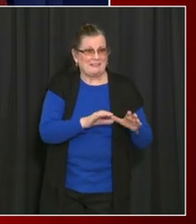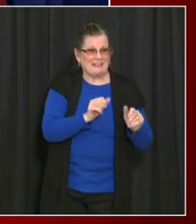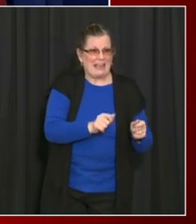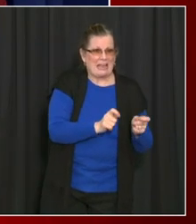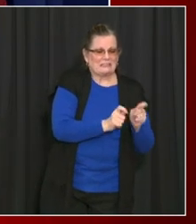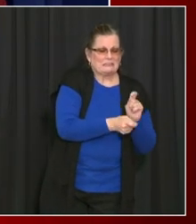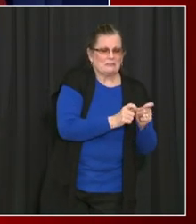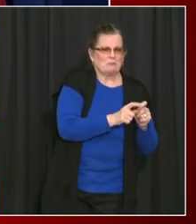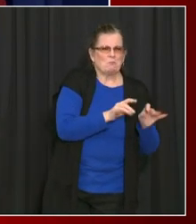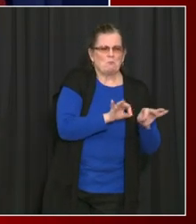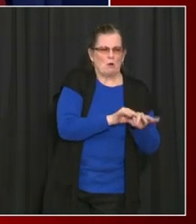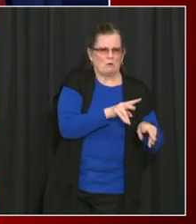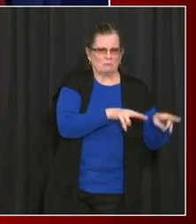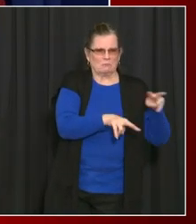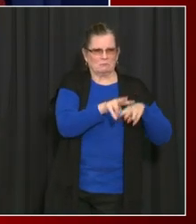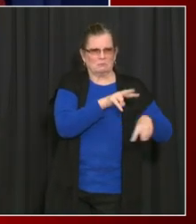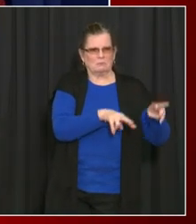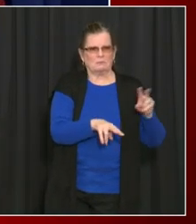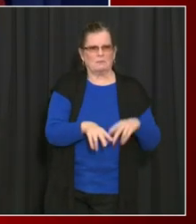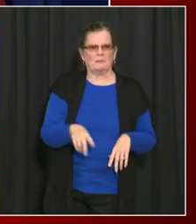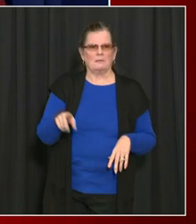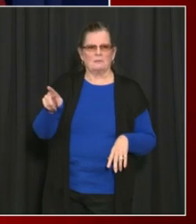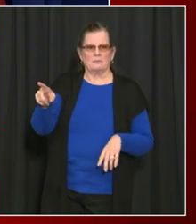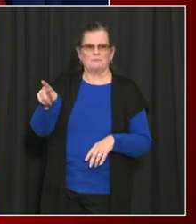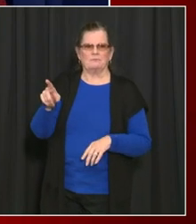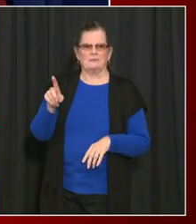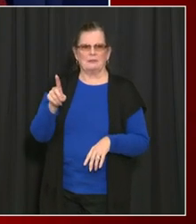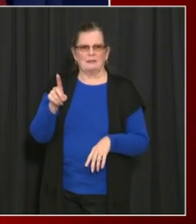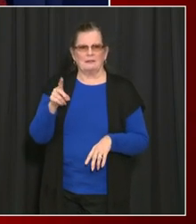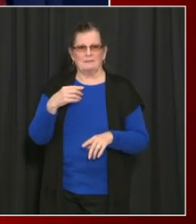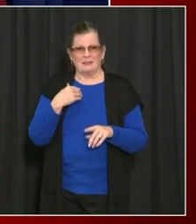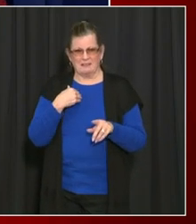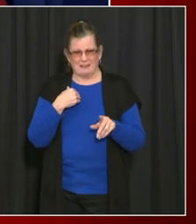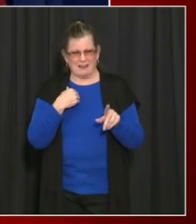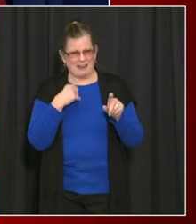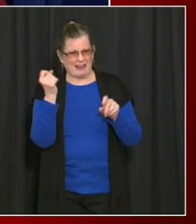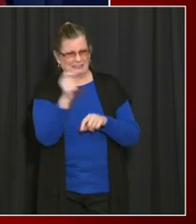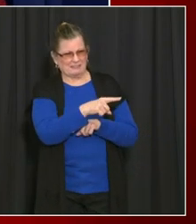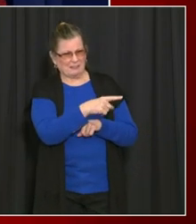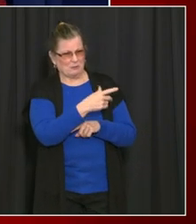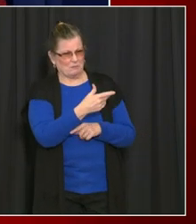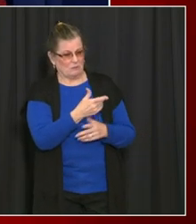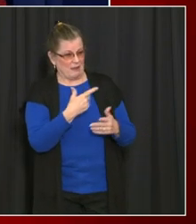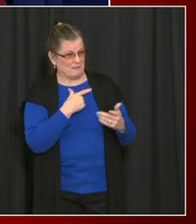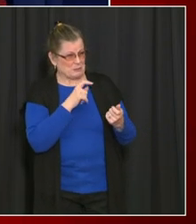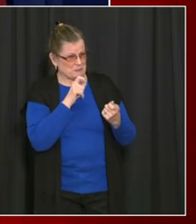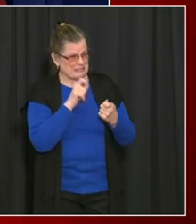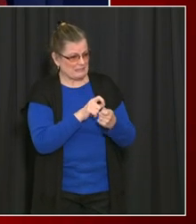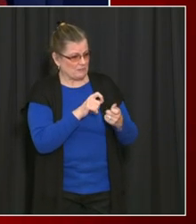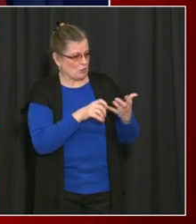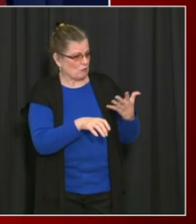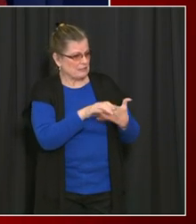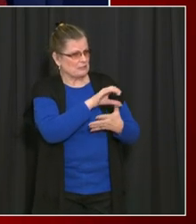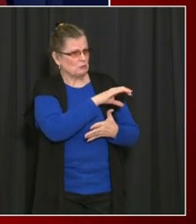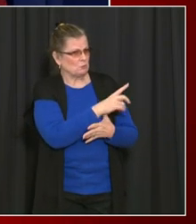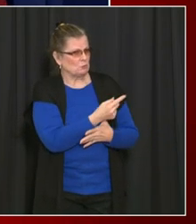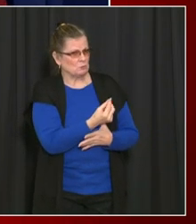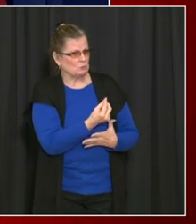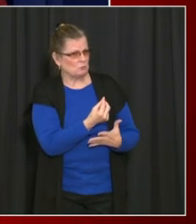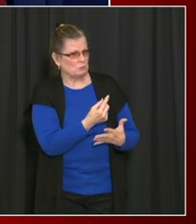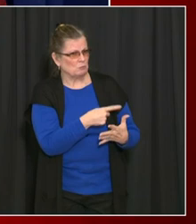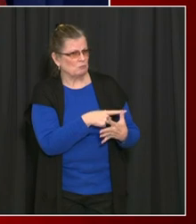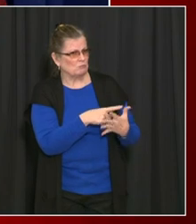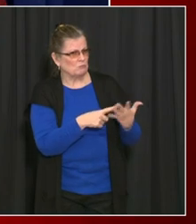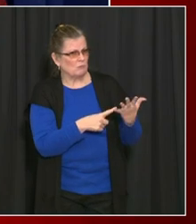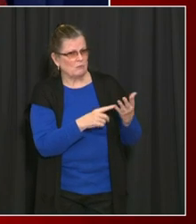order. But do you have, like, are you going to lay out to the public specific criteria? Like, if we have another 14 days of increased